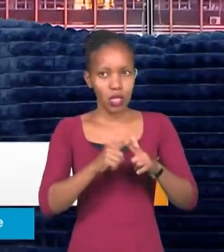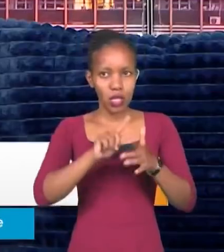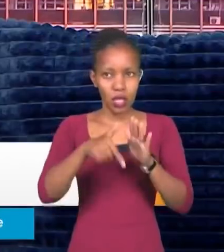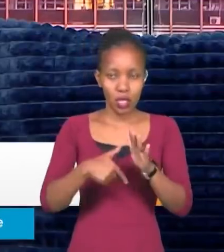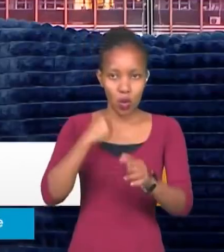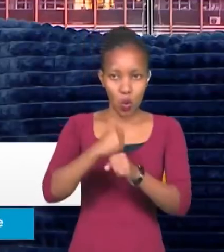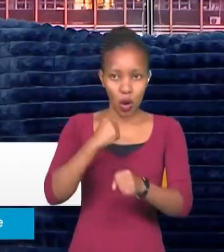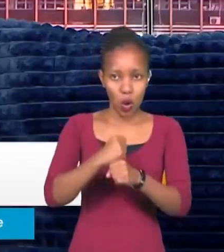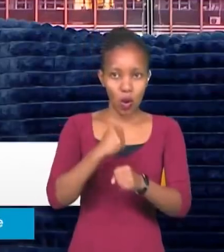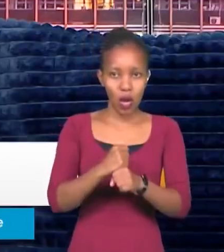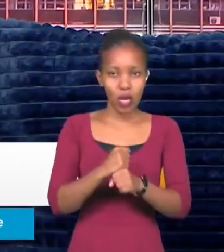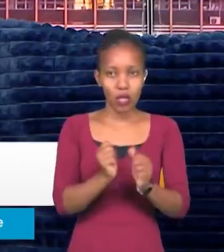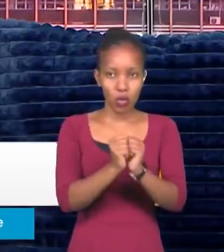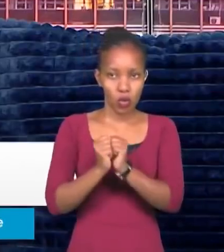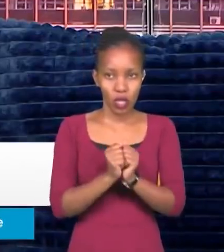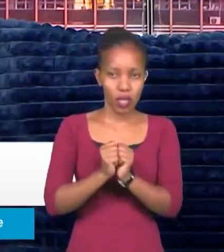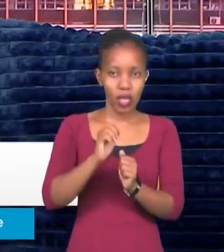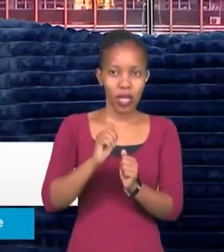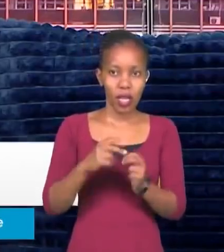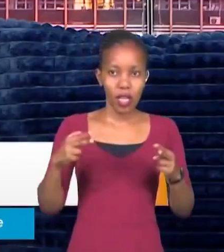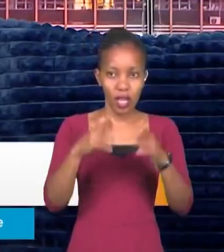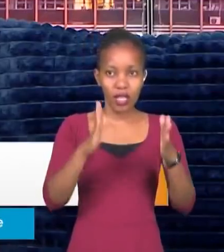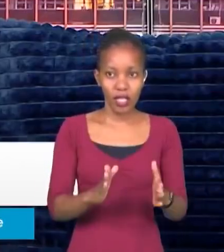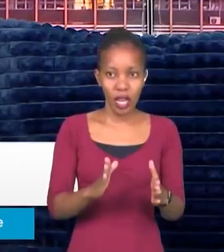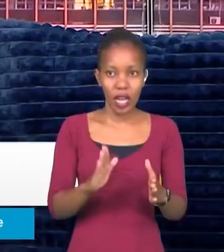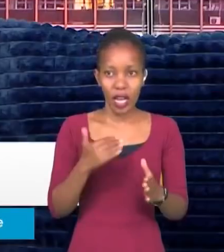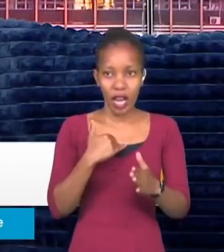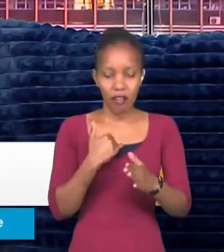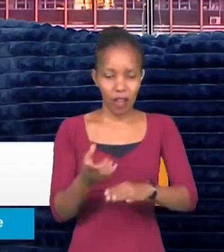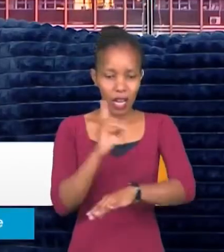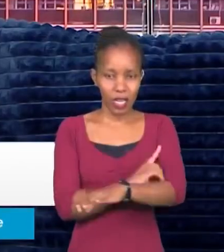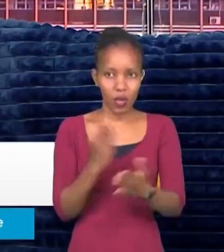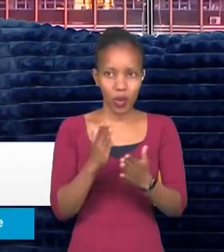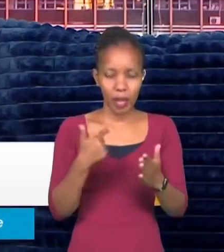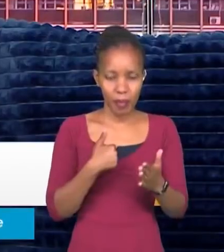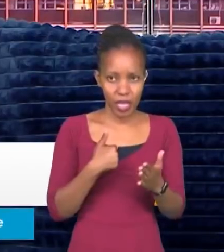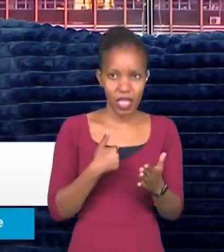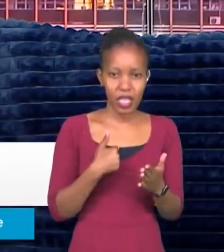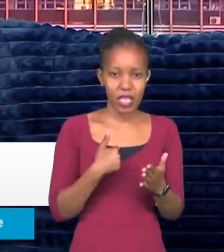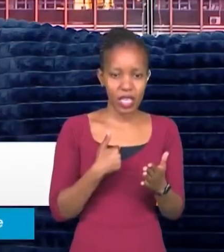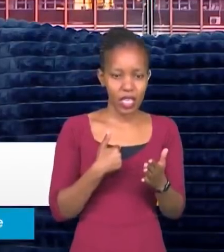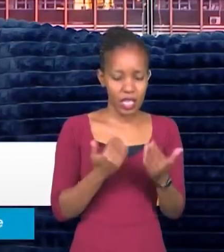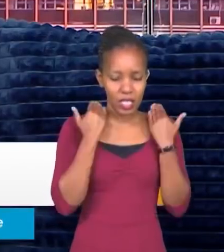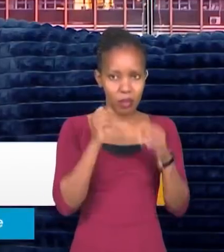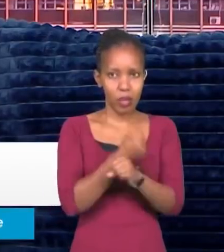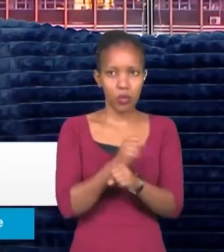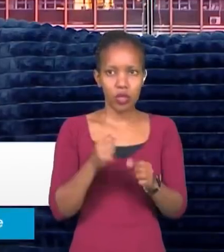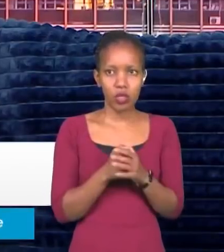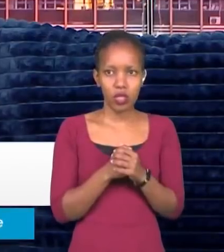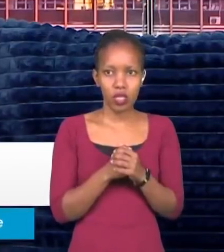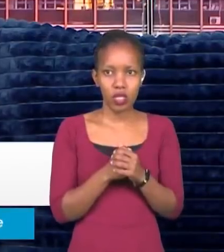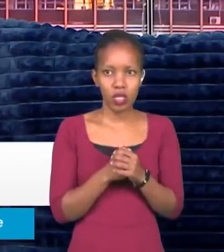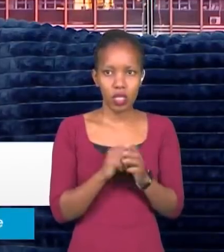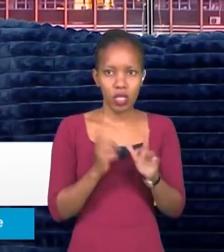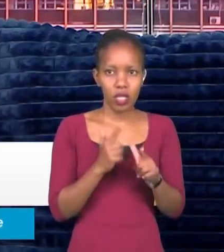with an editor. But, yeah, you just put it down. There, yes, are days I could not sleep. Actually, if you read there, you will find that I'm writing a paragraph and then there's a line. Yeah. I cannot